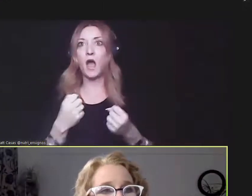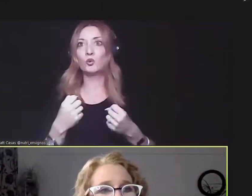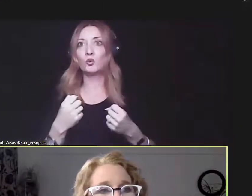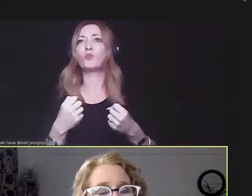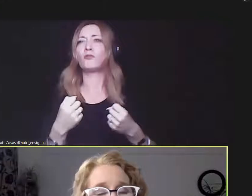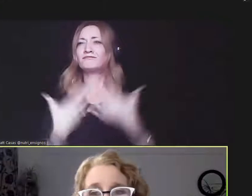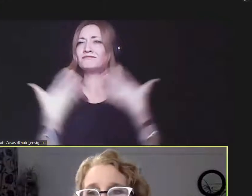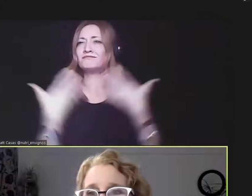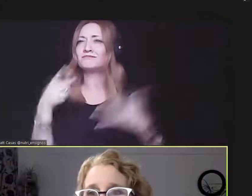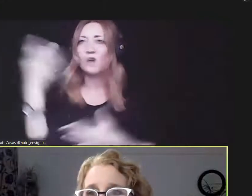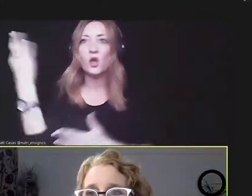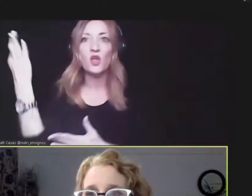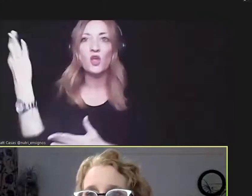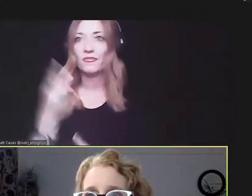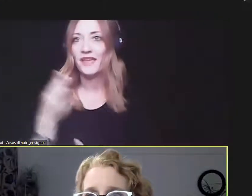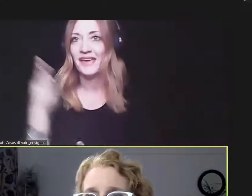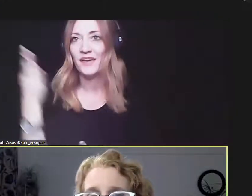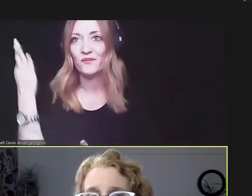as many